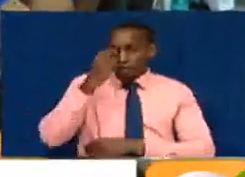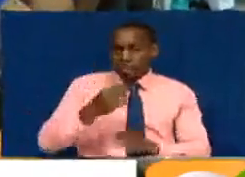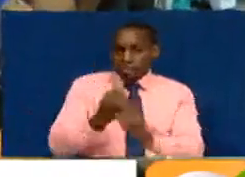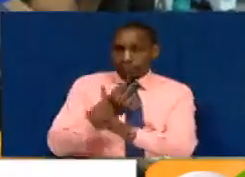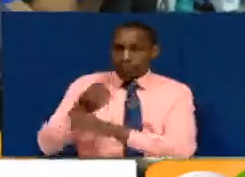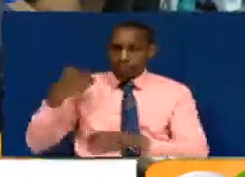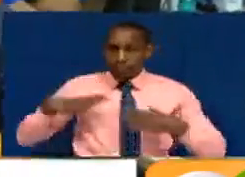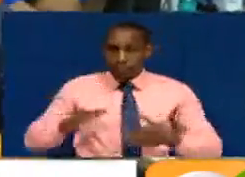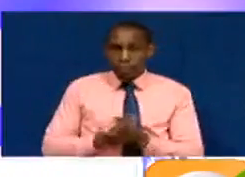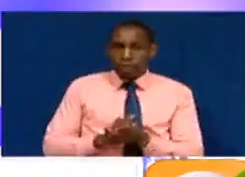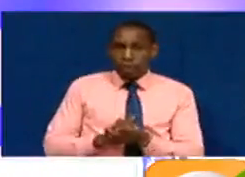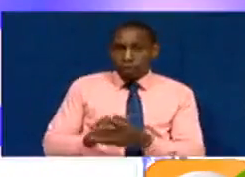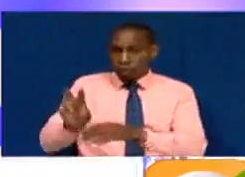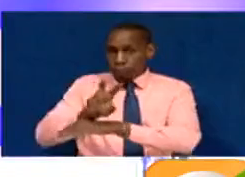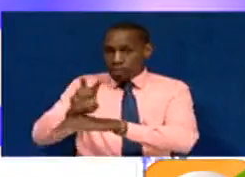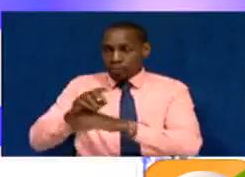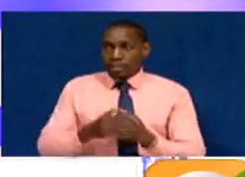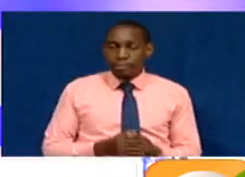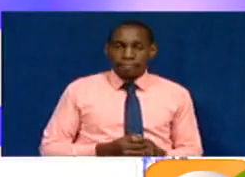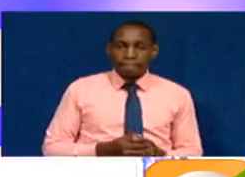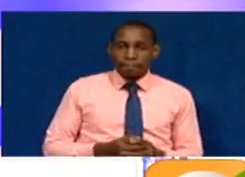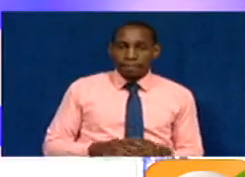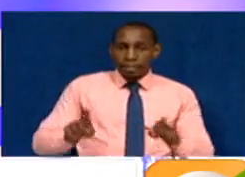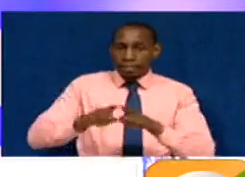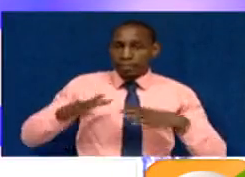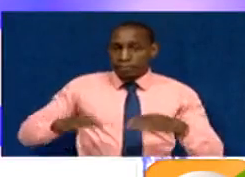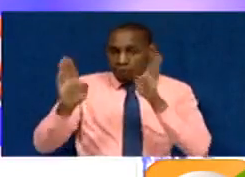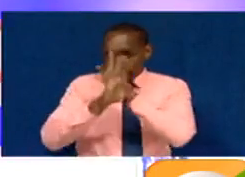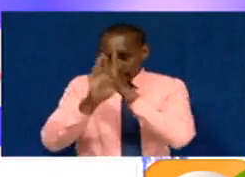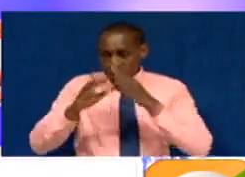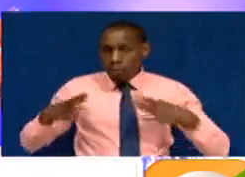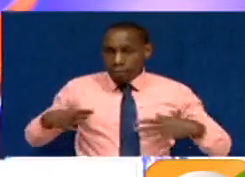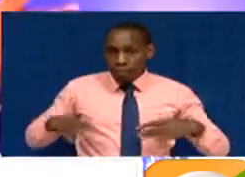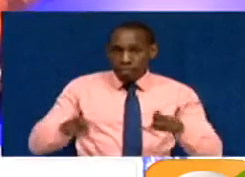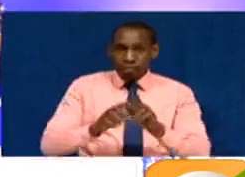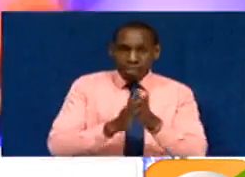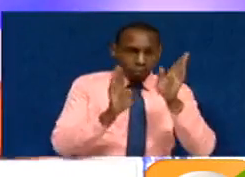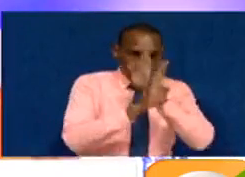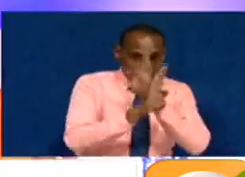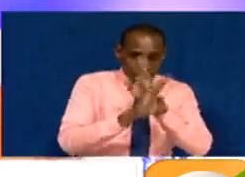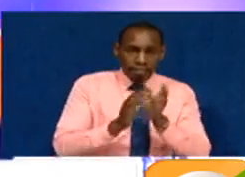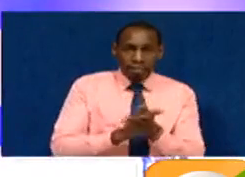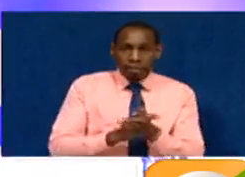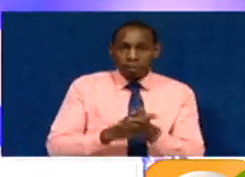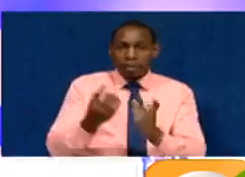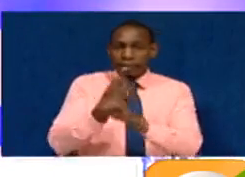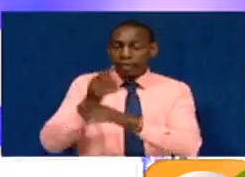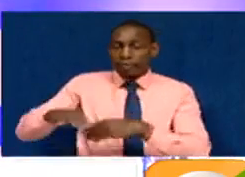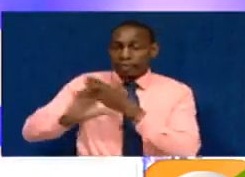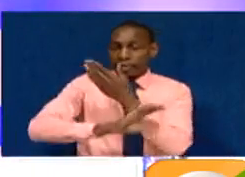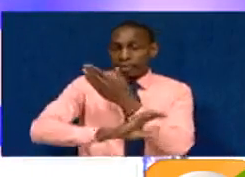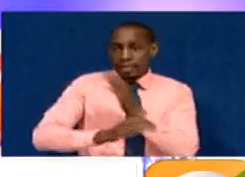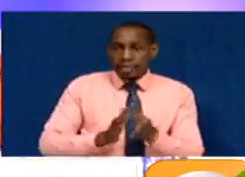other criminals are doing well. Those are the ones who are hiring crowds and hiring people from one end of the country to another